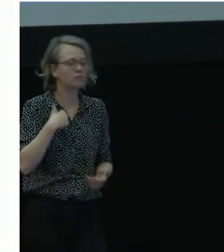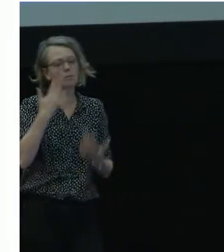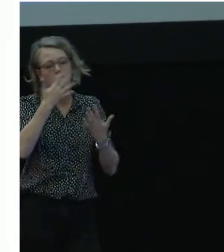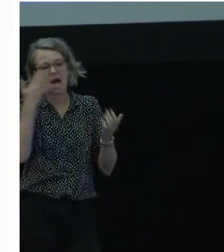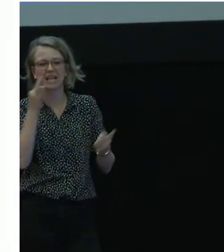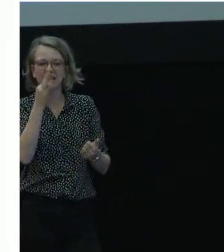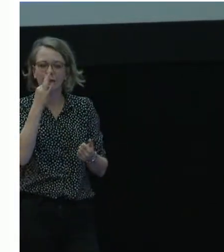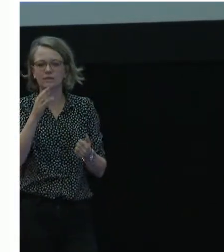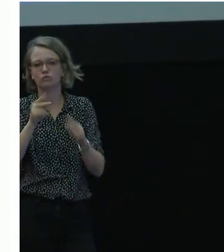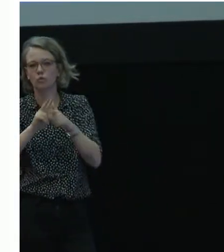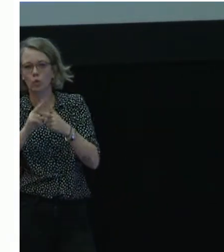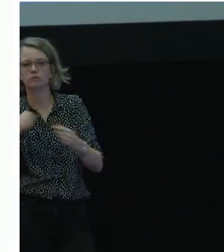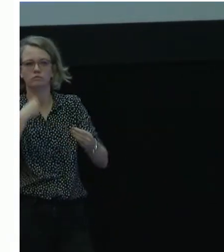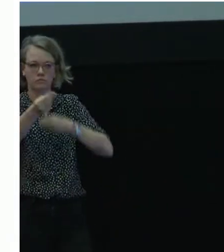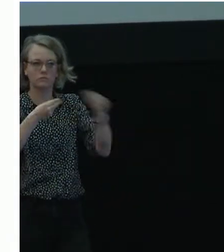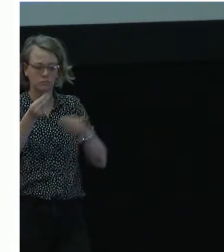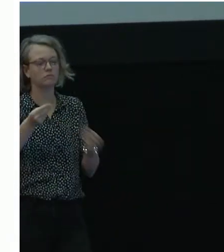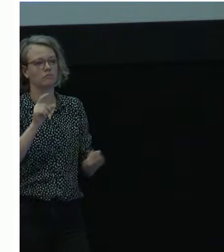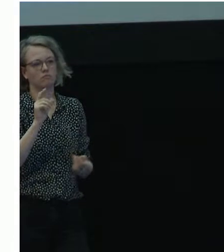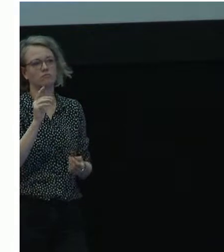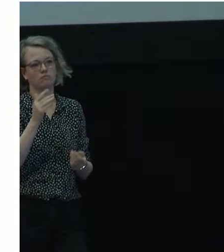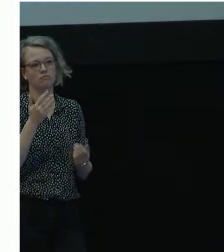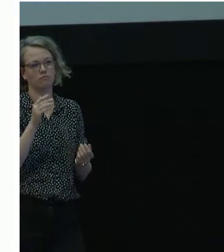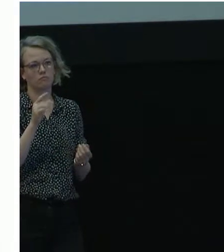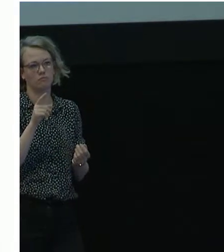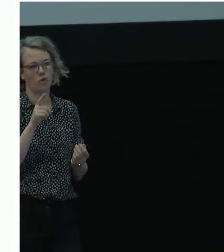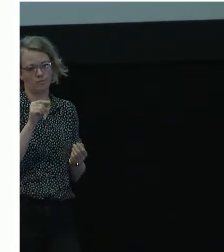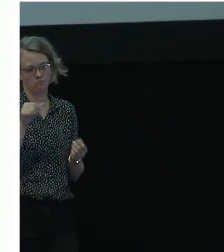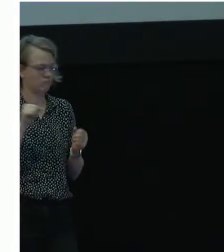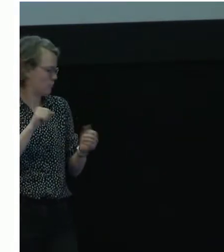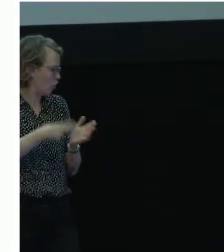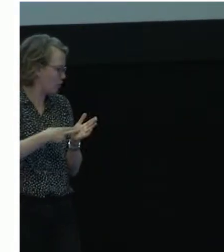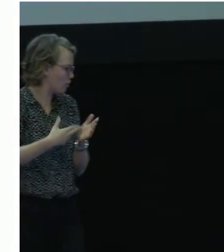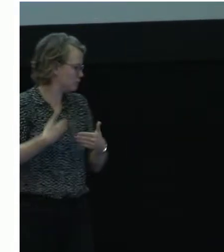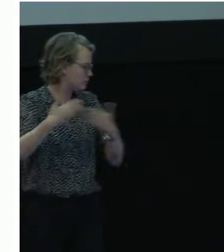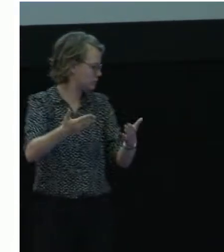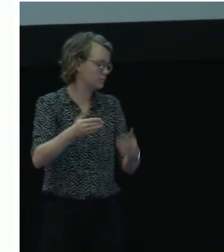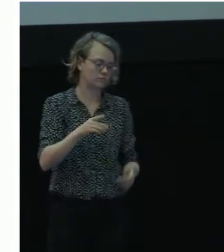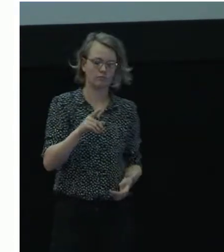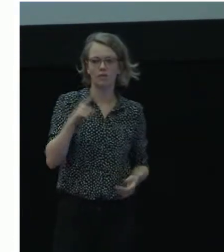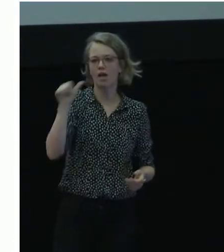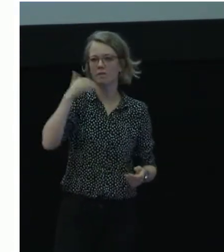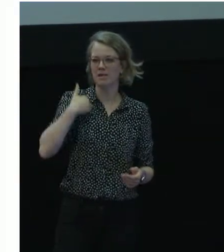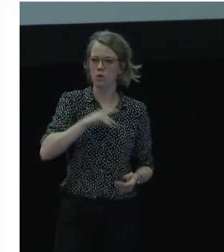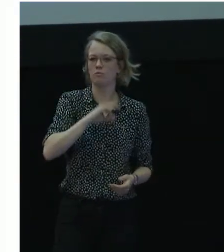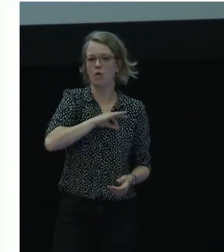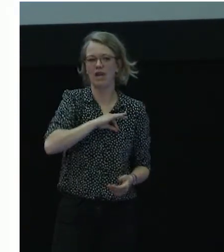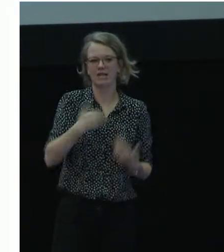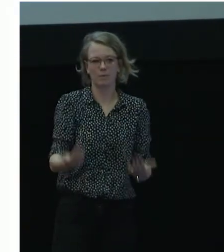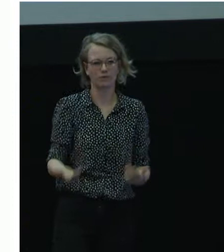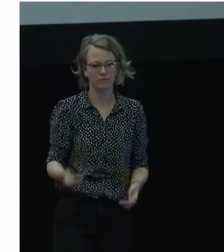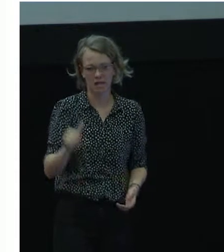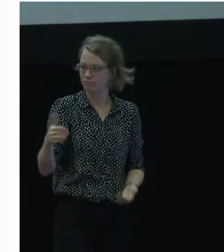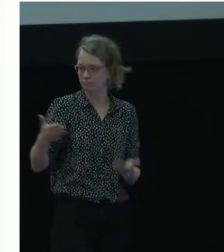one-size-fits-all solution. That just doesn't work. But I want to give you a couple of tips that you can